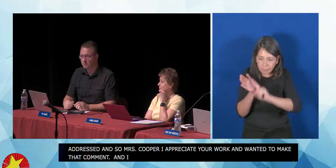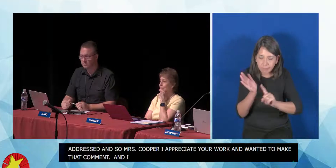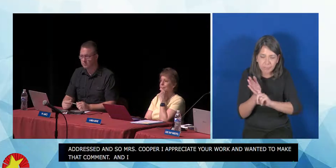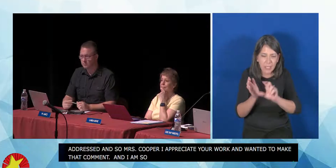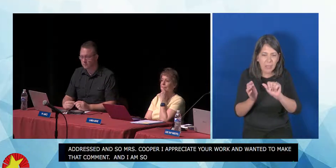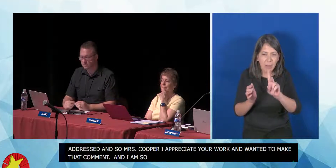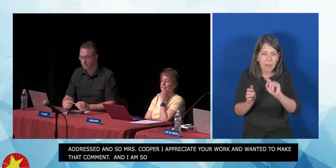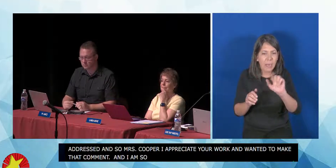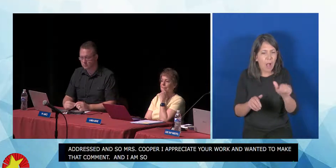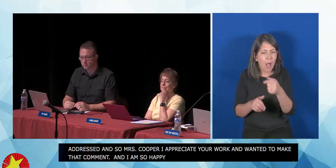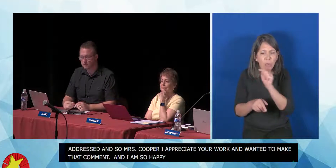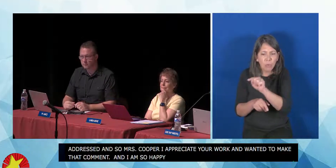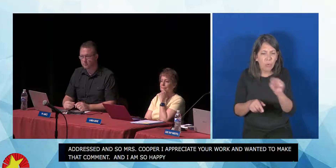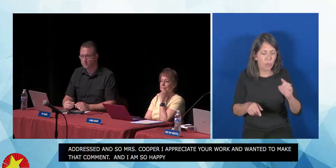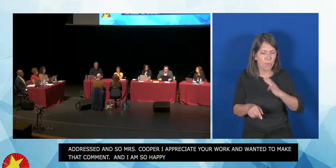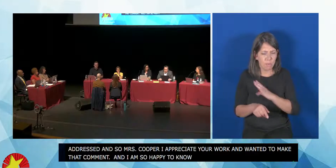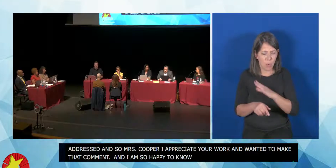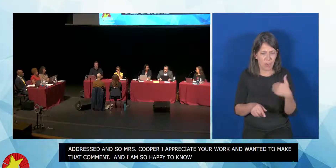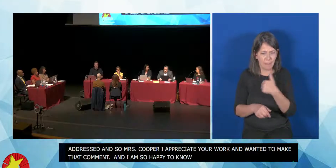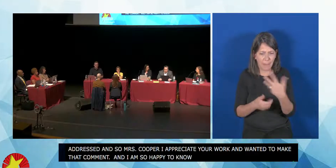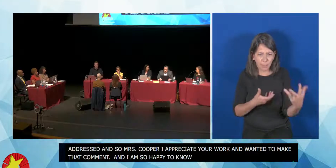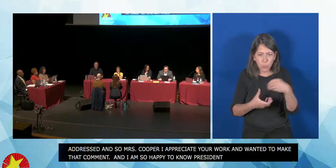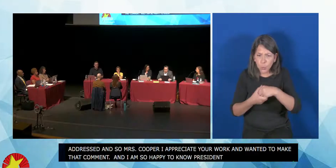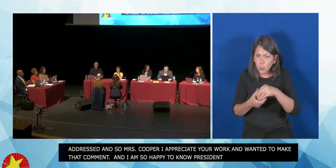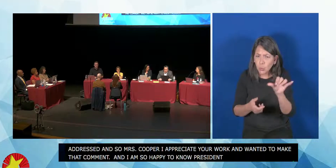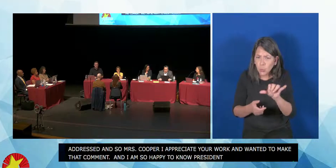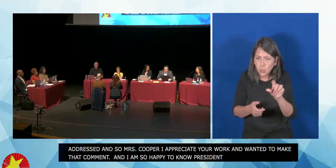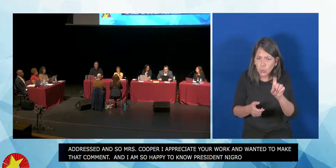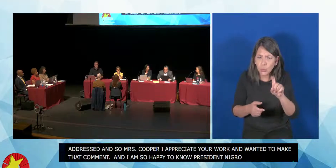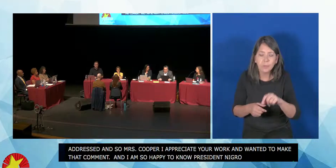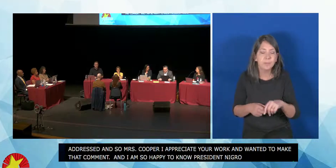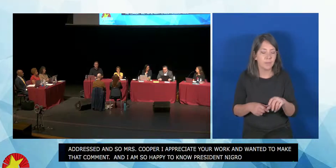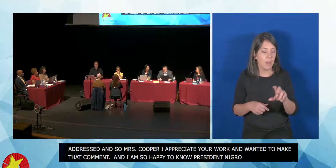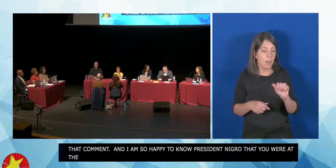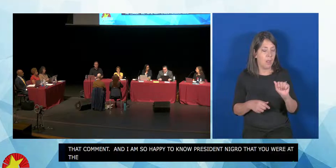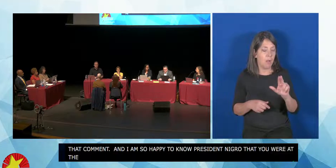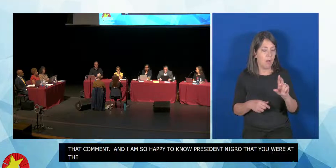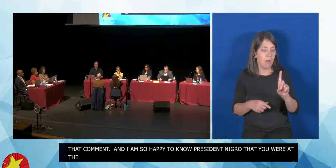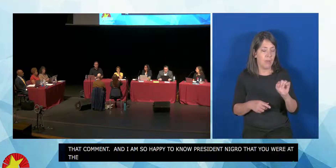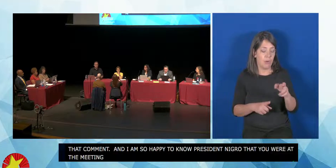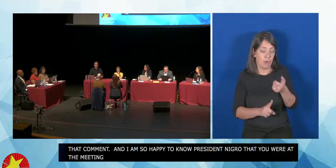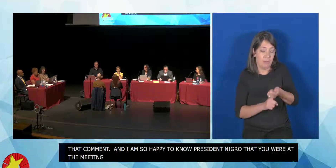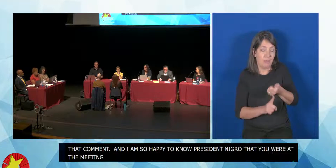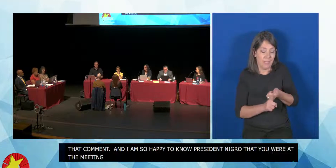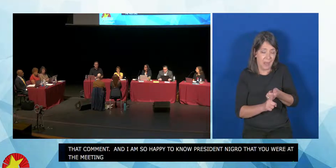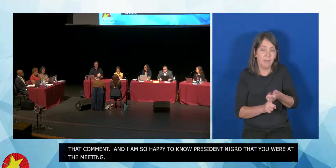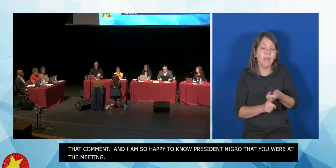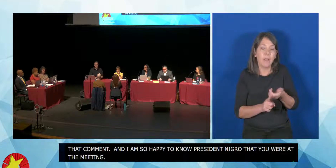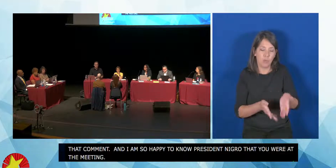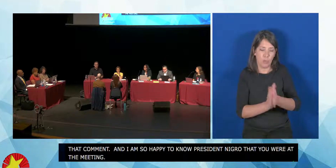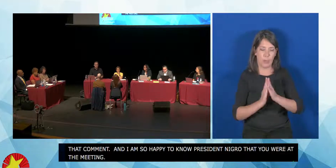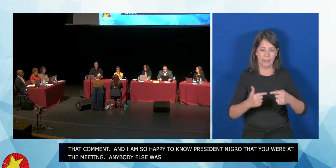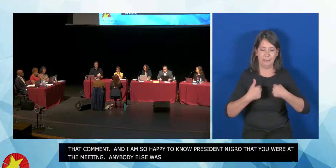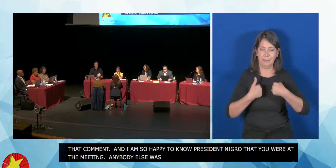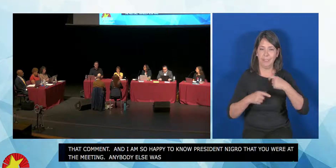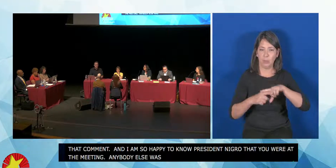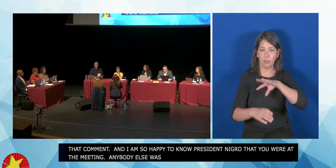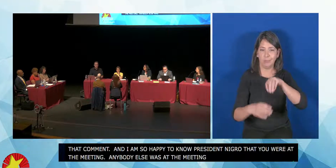out of curiosity? The auditor requested my presence. There are no other board members.